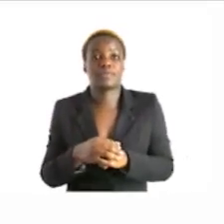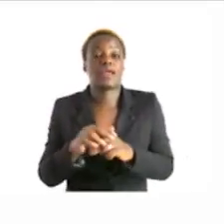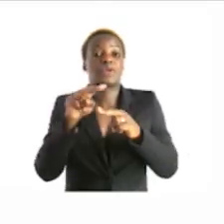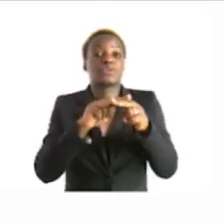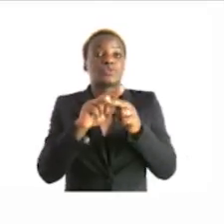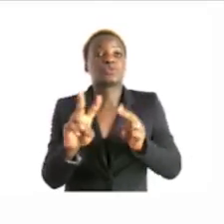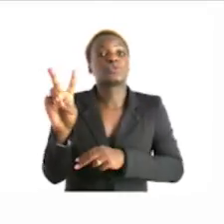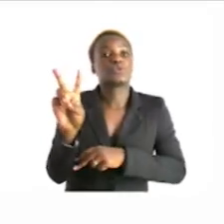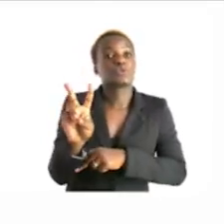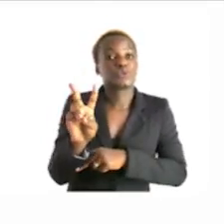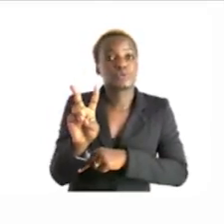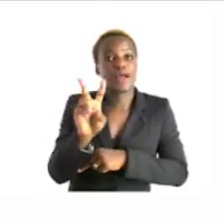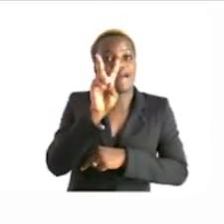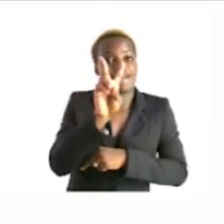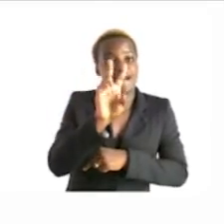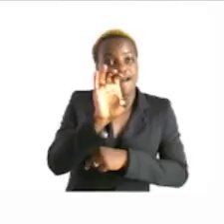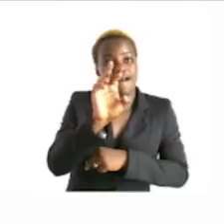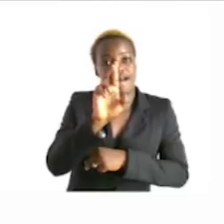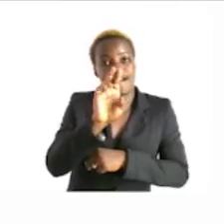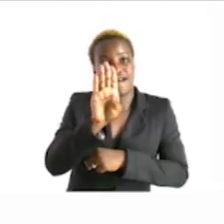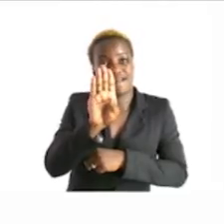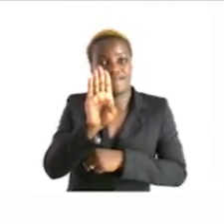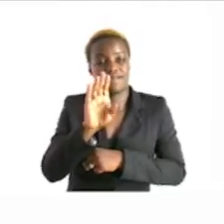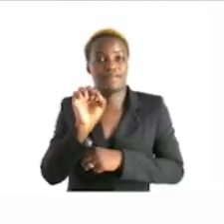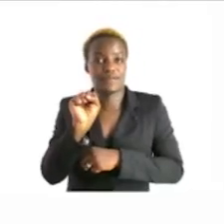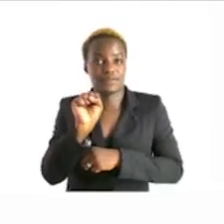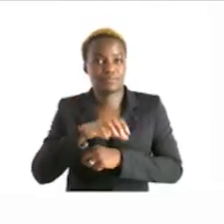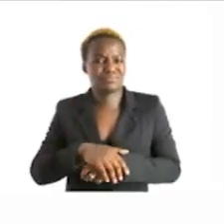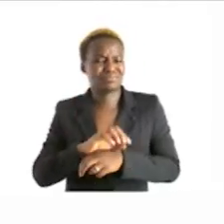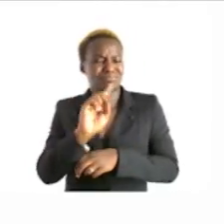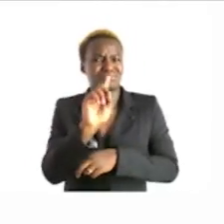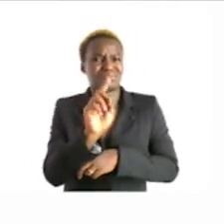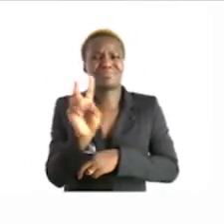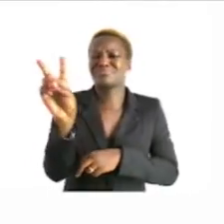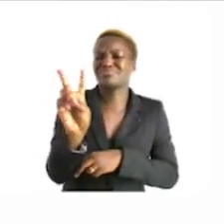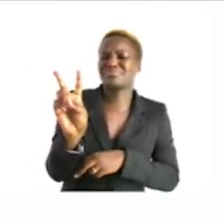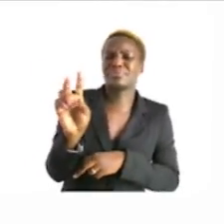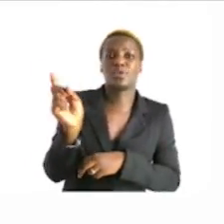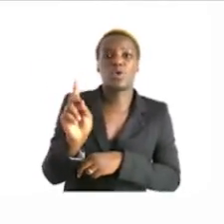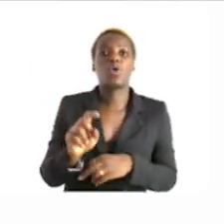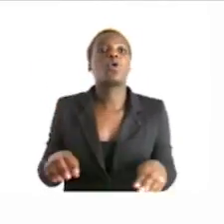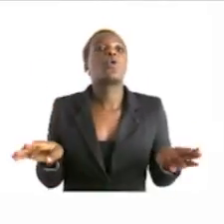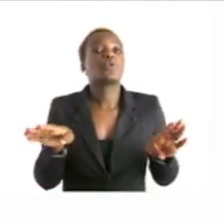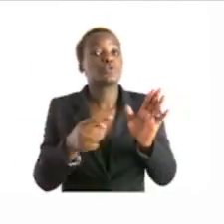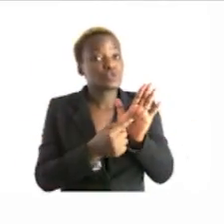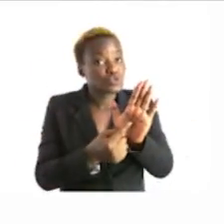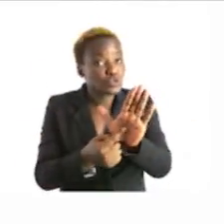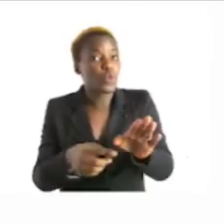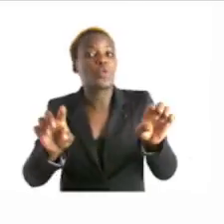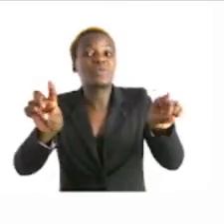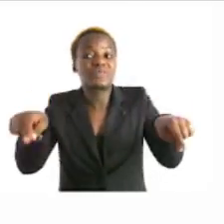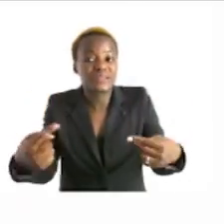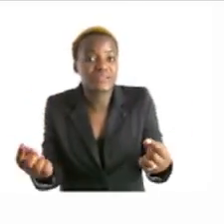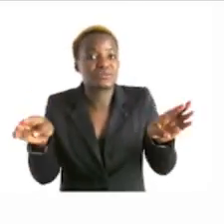verb what do you think are the verbs again we have done this already verbs are doing words action words something